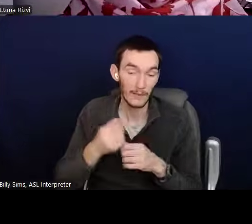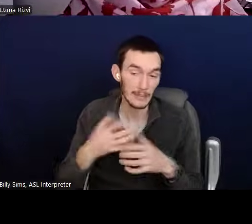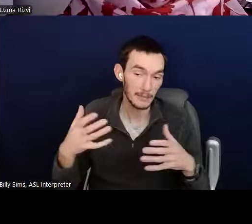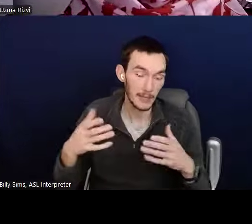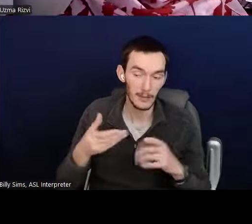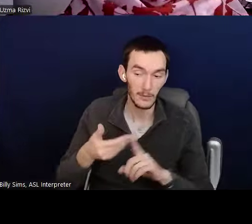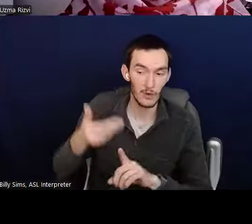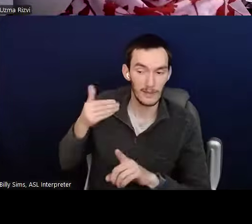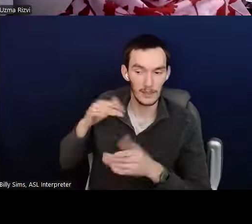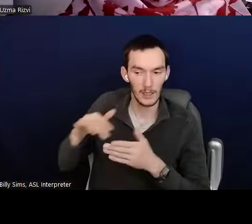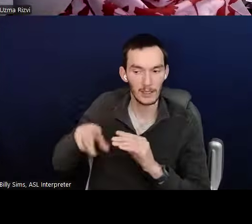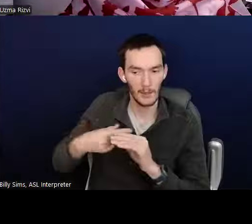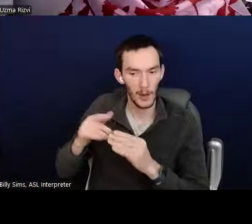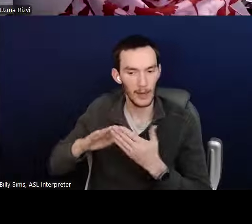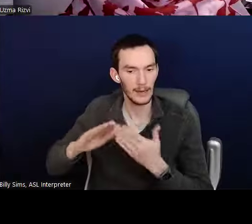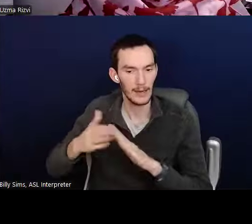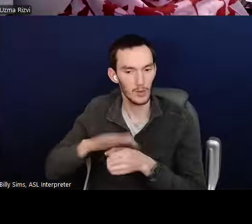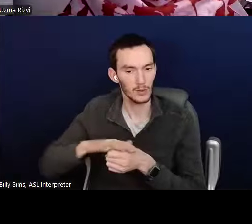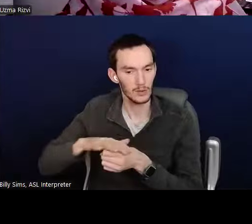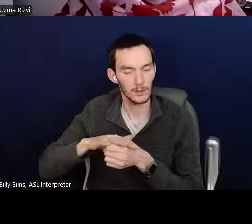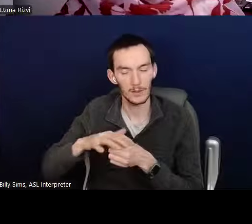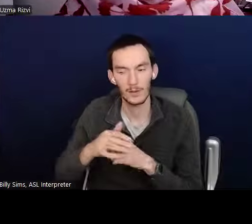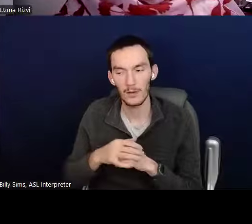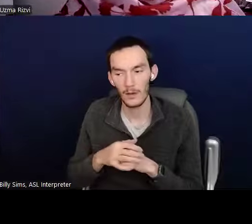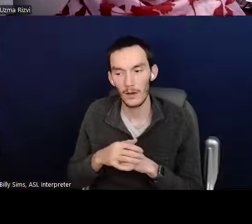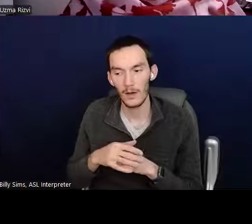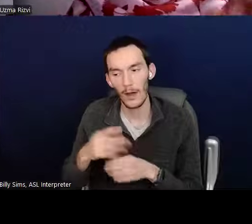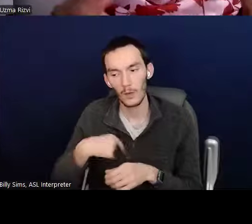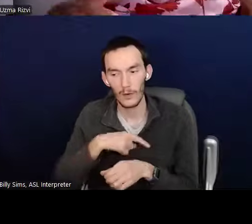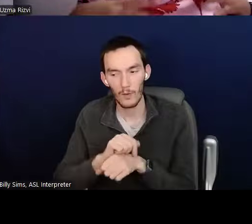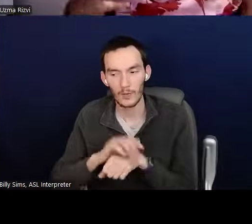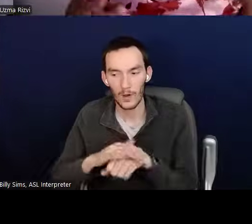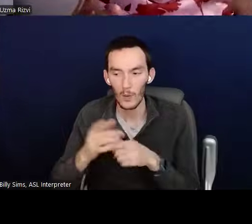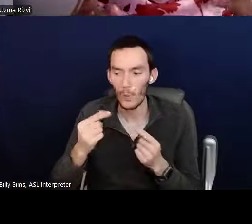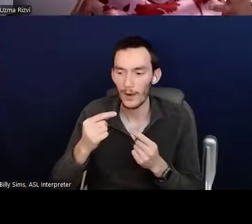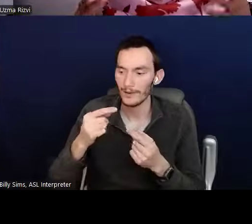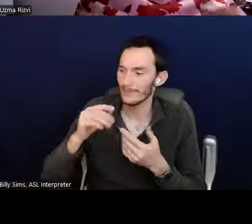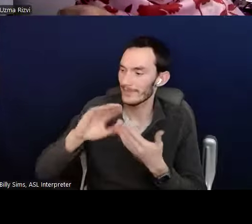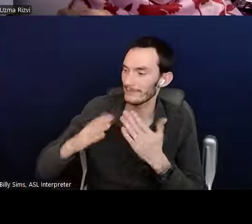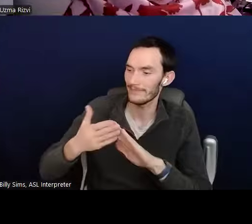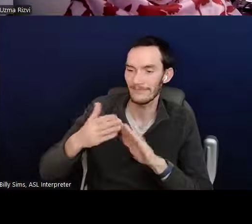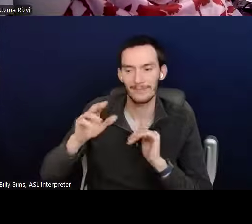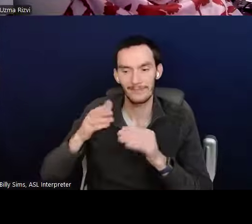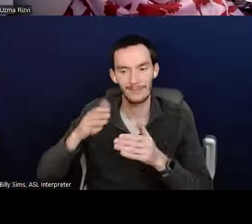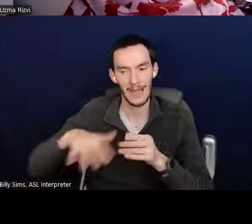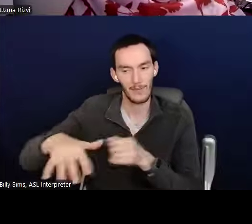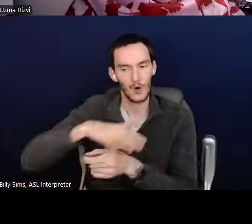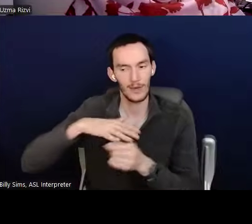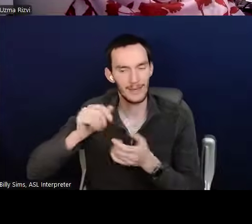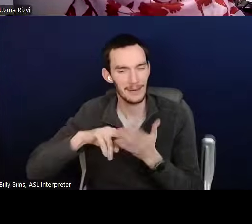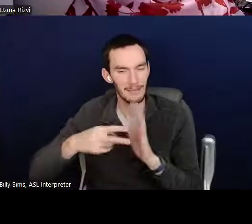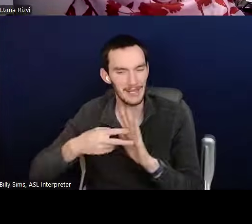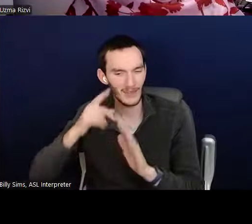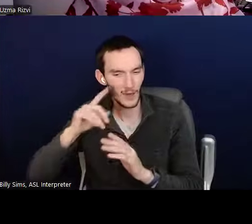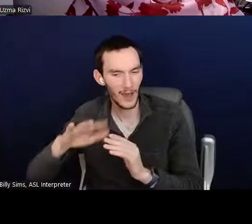of Mohenjo-Daro. Work done more broadly on ways to consider what a neighborhood even means in an ancient South Asian context, as well